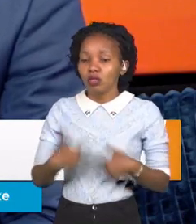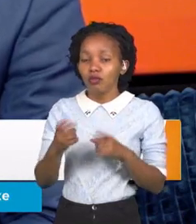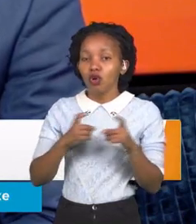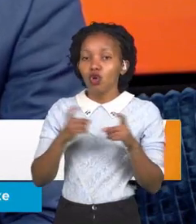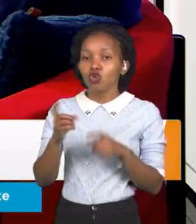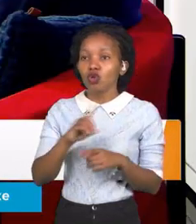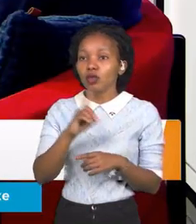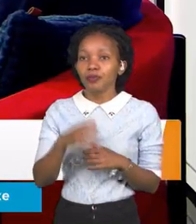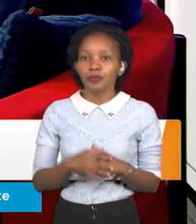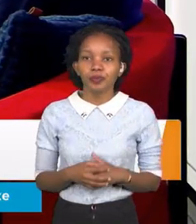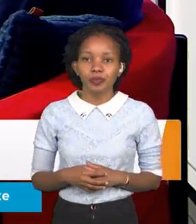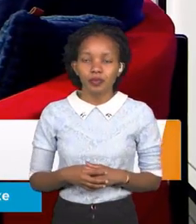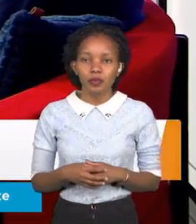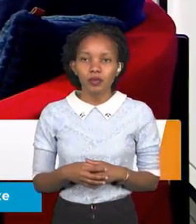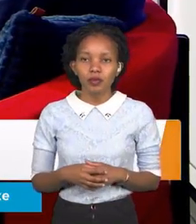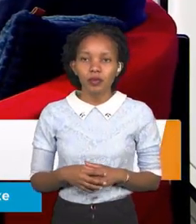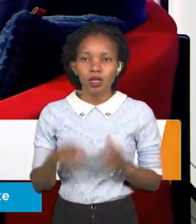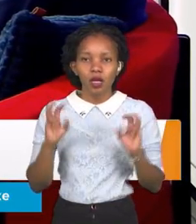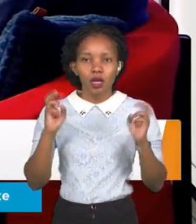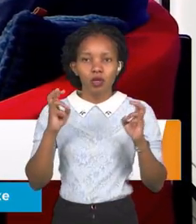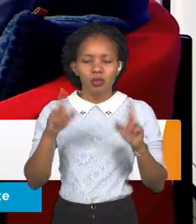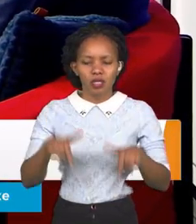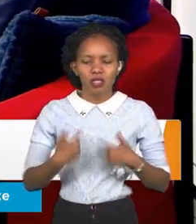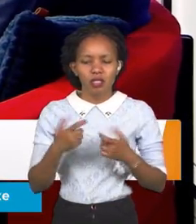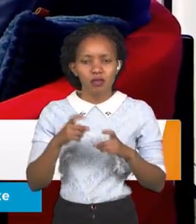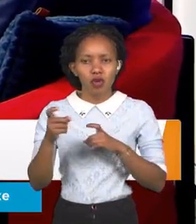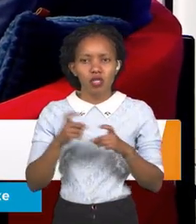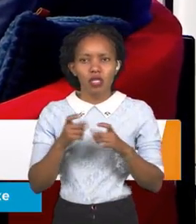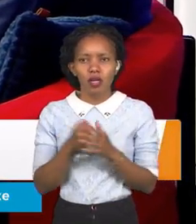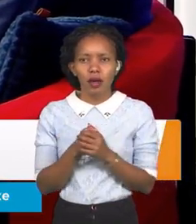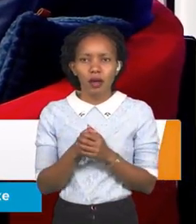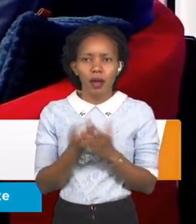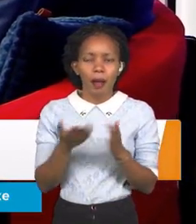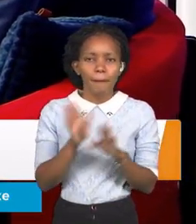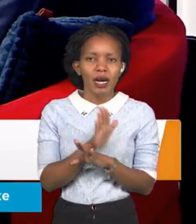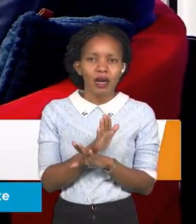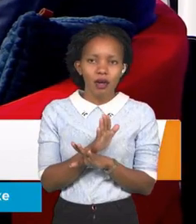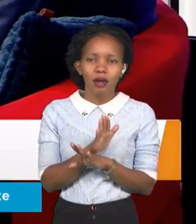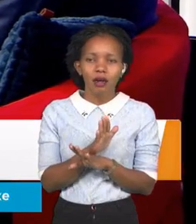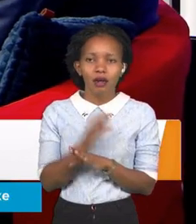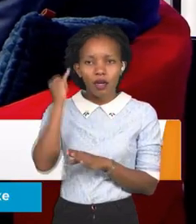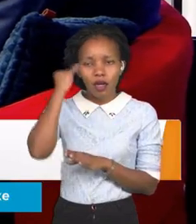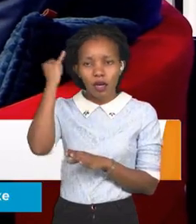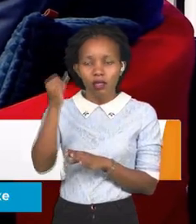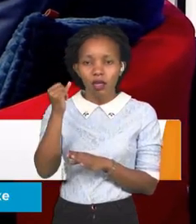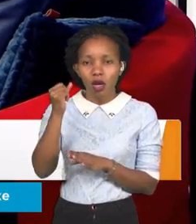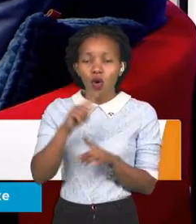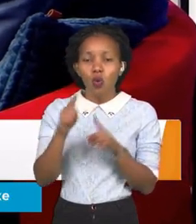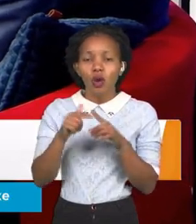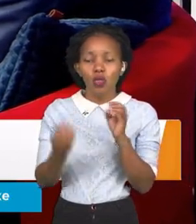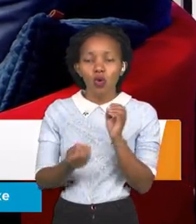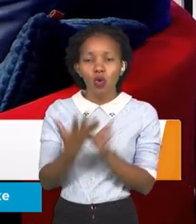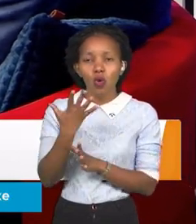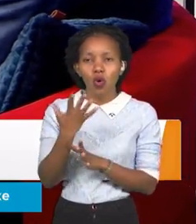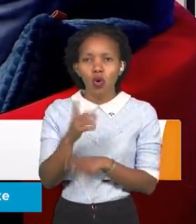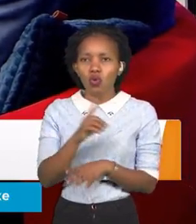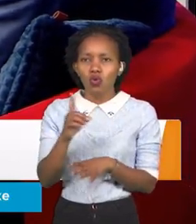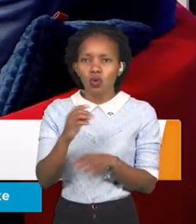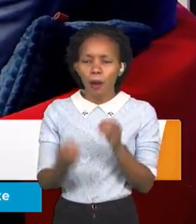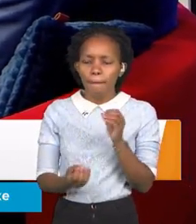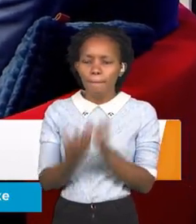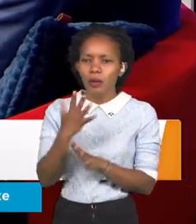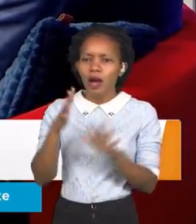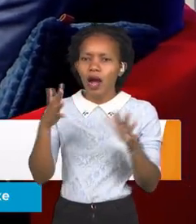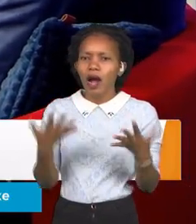Yes. On the topic of self-control, I think we go back to the idea of upbringing. Mm-hmm. How have you brought up to